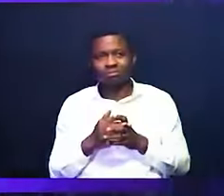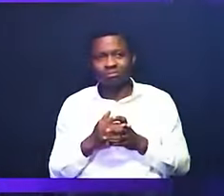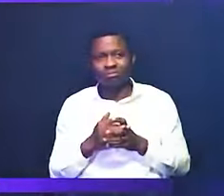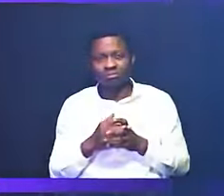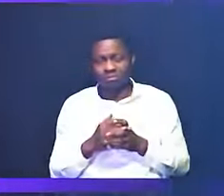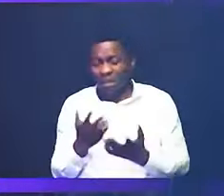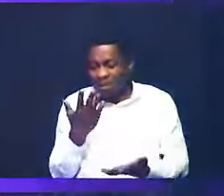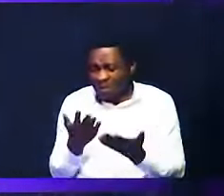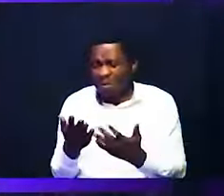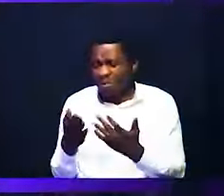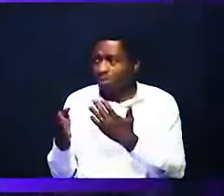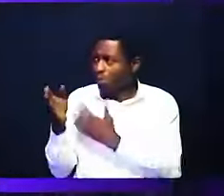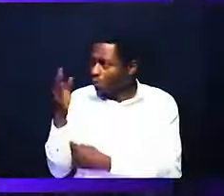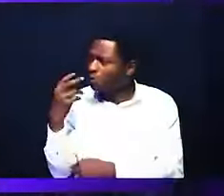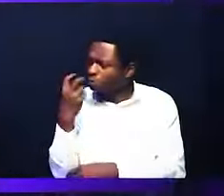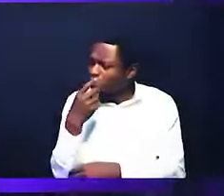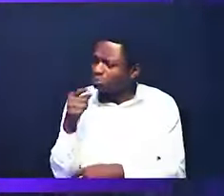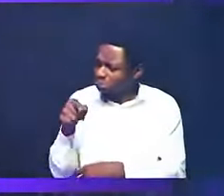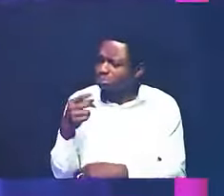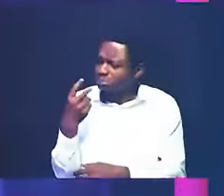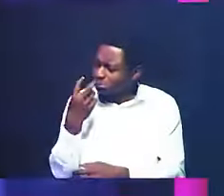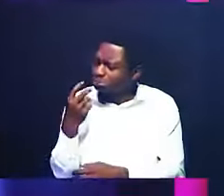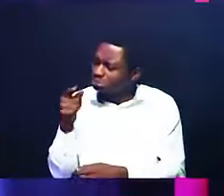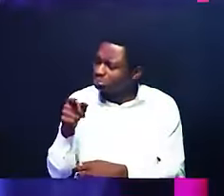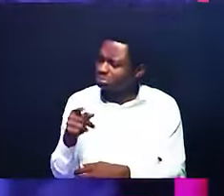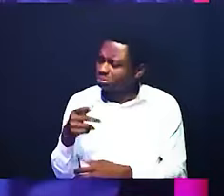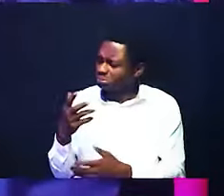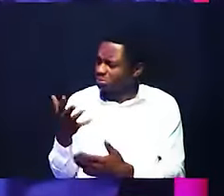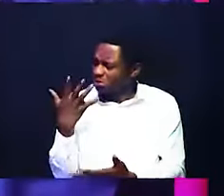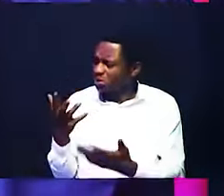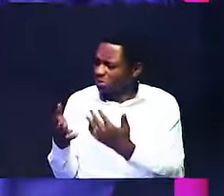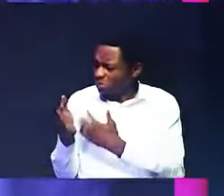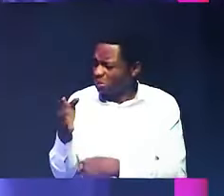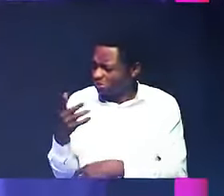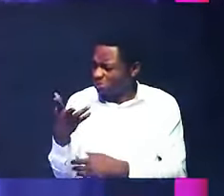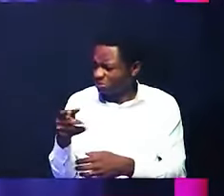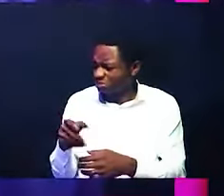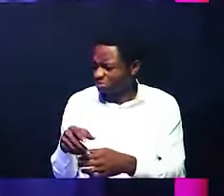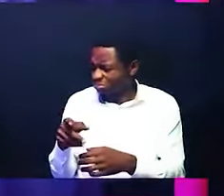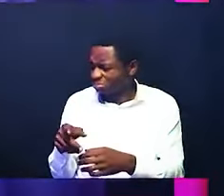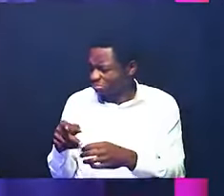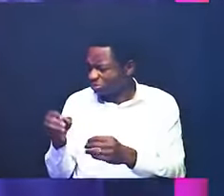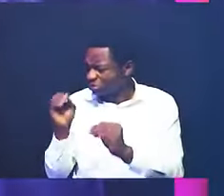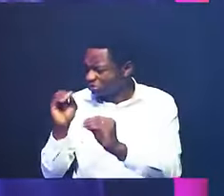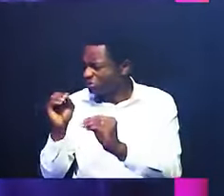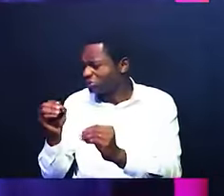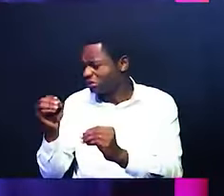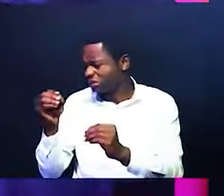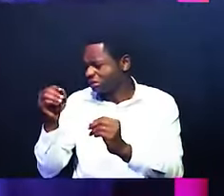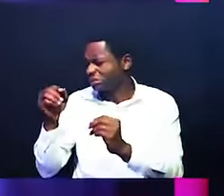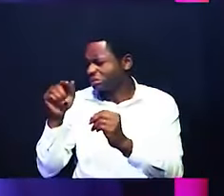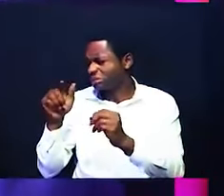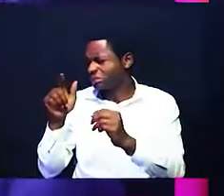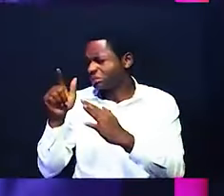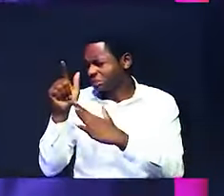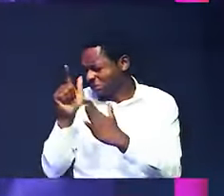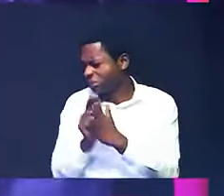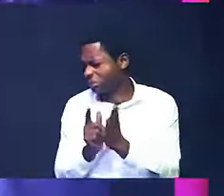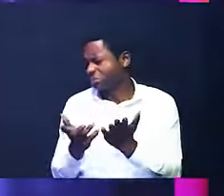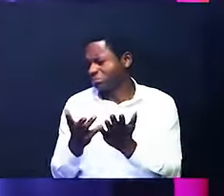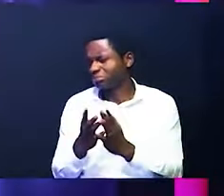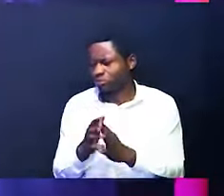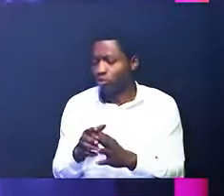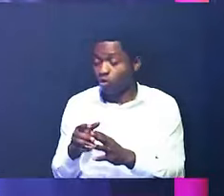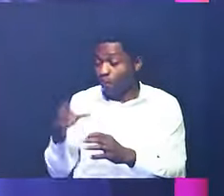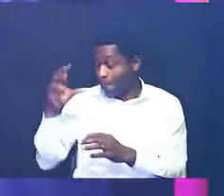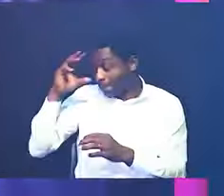is speaking to you. Now, Ochirem say, "Hey, be a Job. Tina be a wakodumu na say, Jina be a nyame nam so. Hey, can be a Ochirem. Nti no Ochirem say di ane tibi